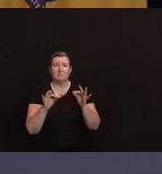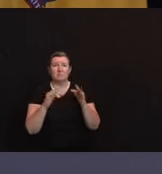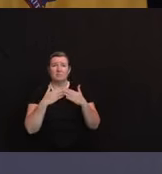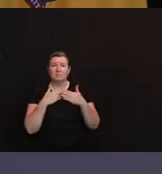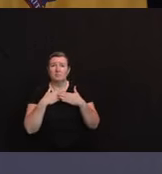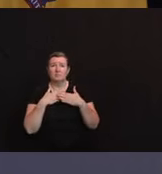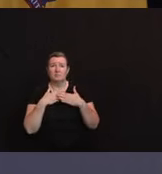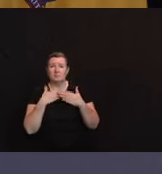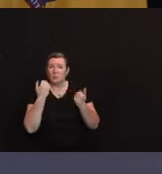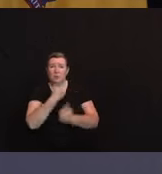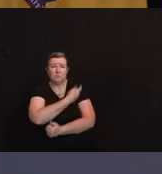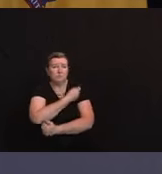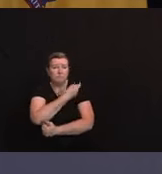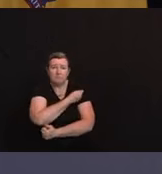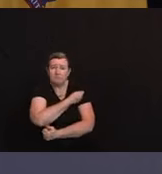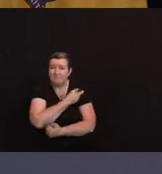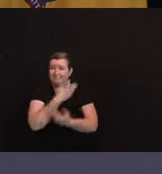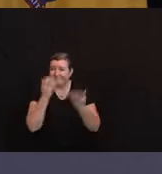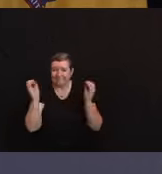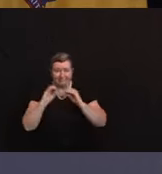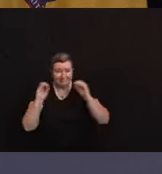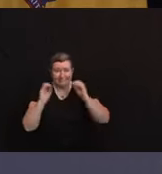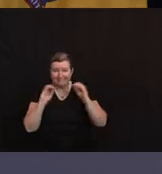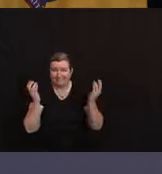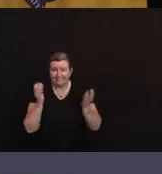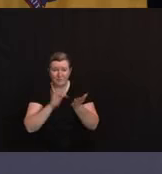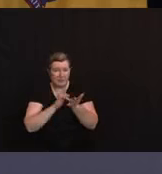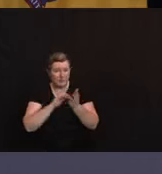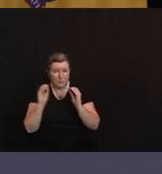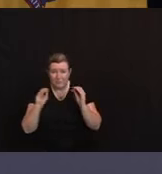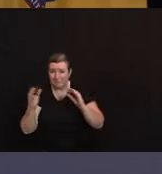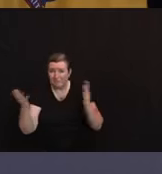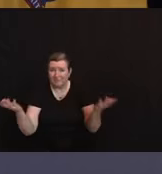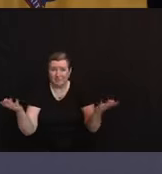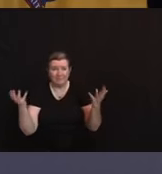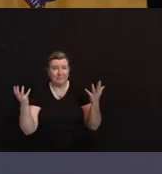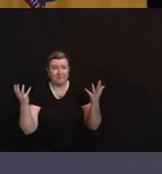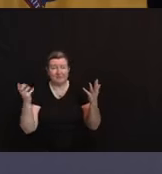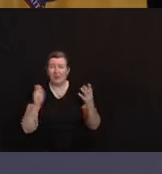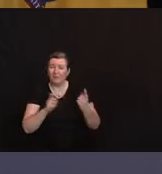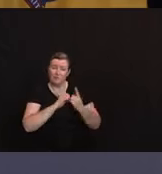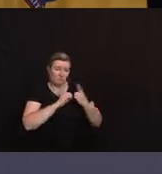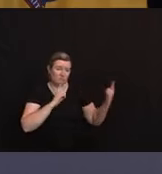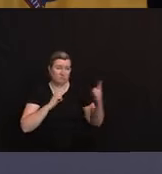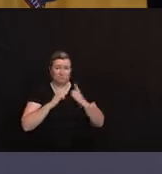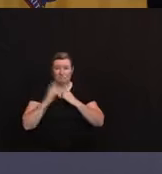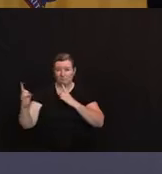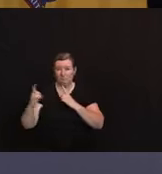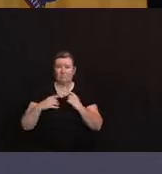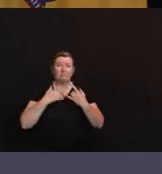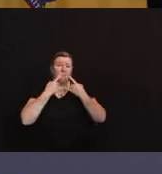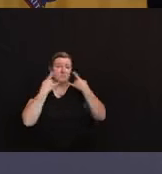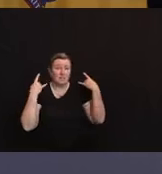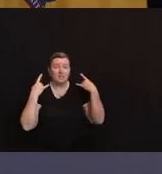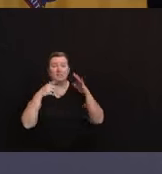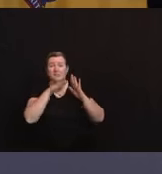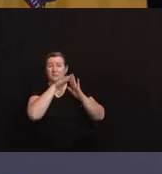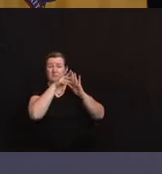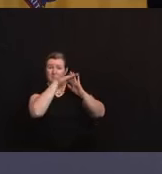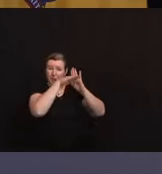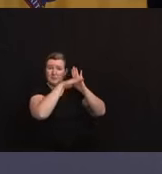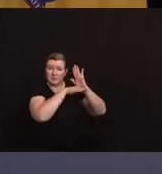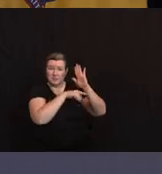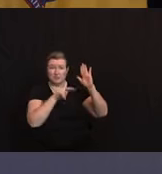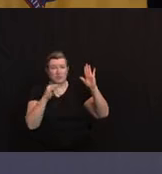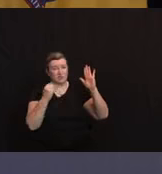it's all we've got. And so, but we've got to get as national as we can get, as coordinated as we can get,